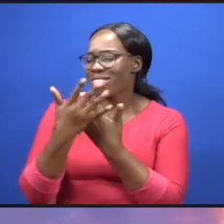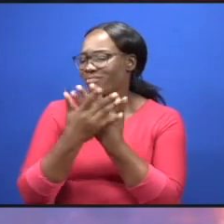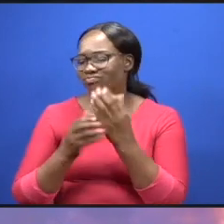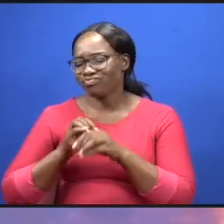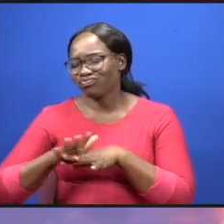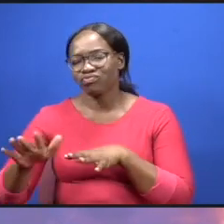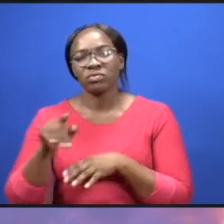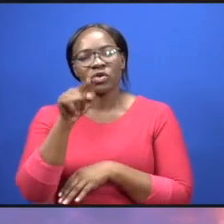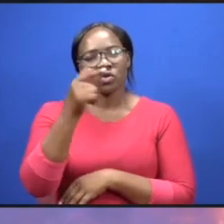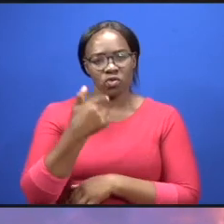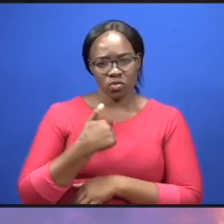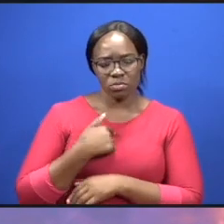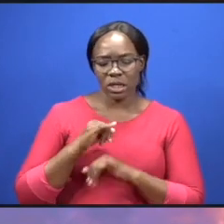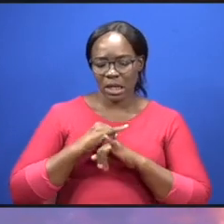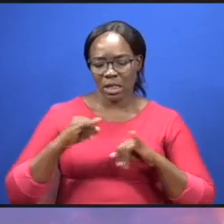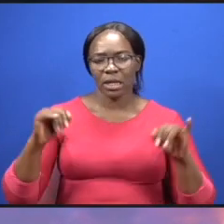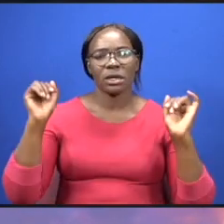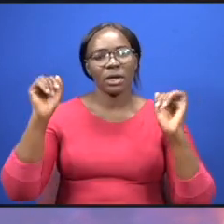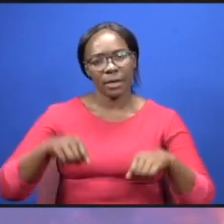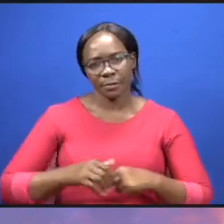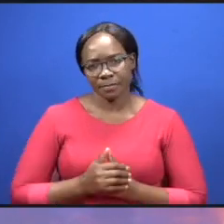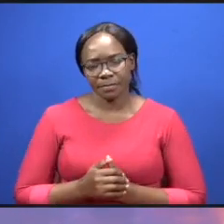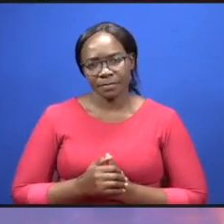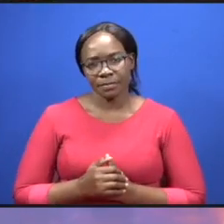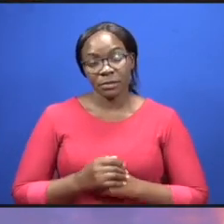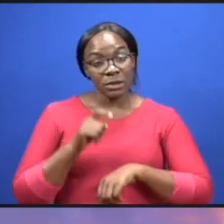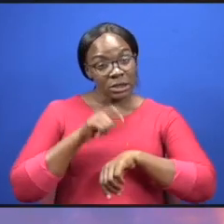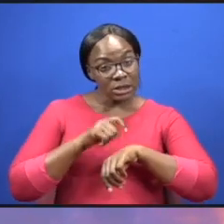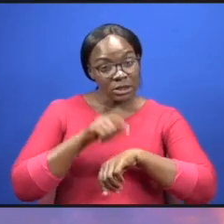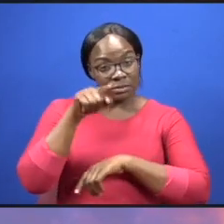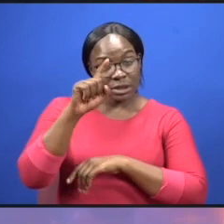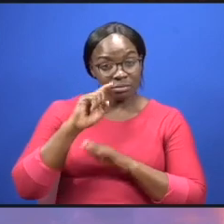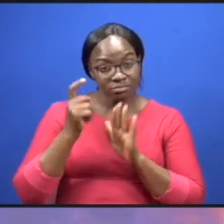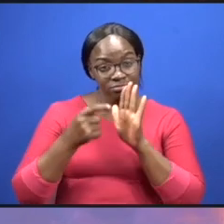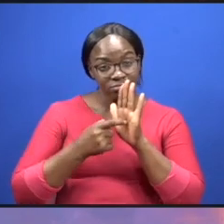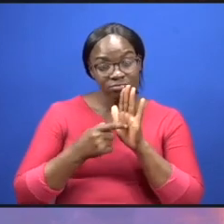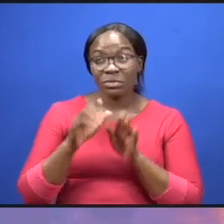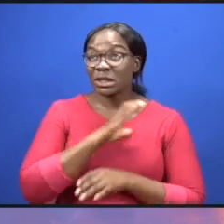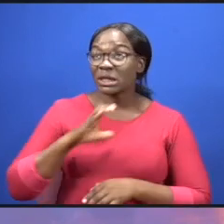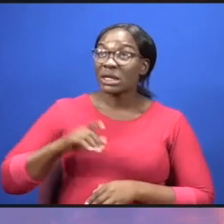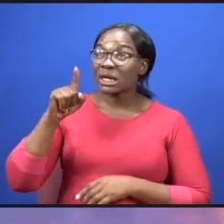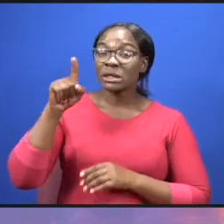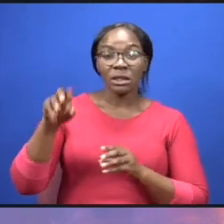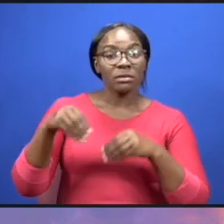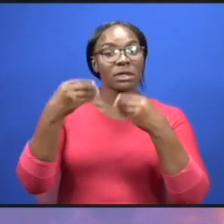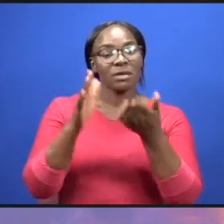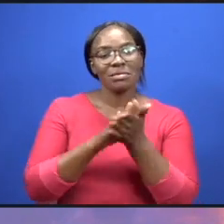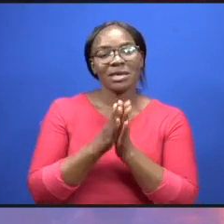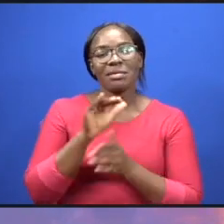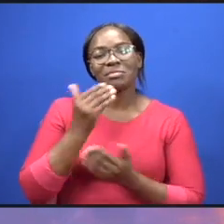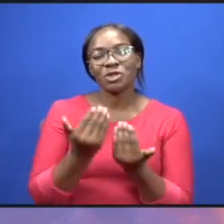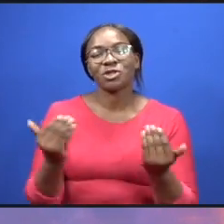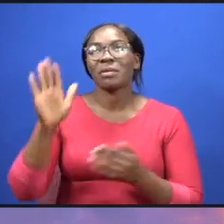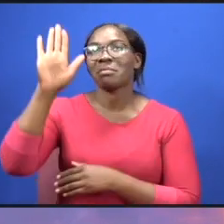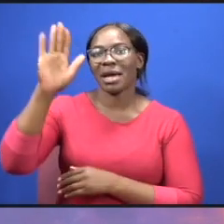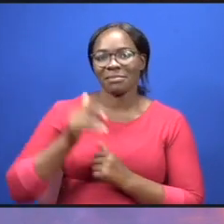I would be cleansed from our sin. And when you acknowledge him, he will make you his child.